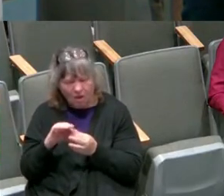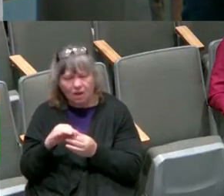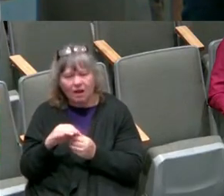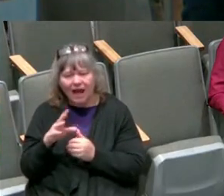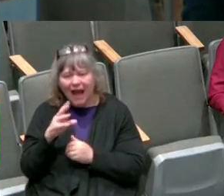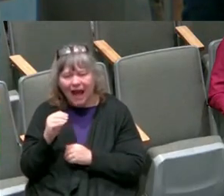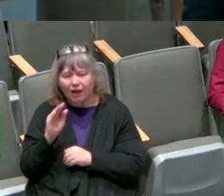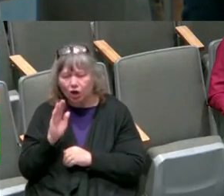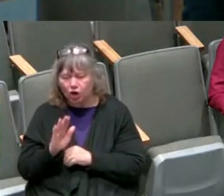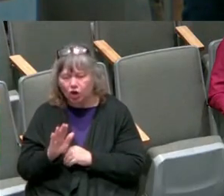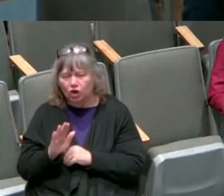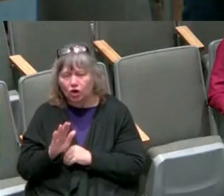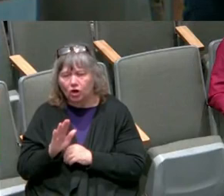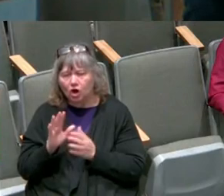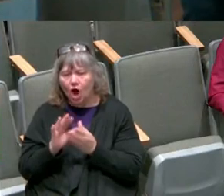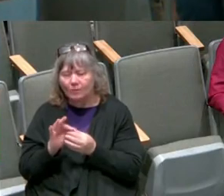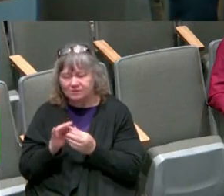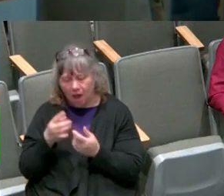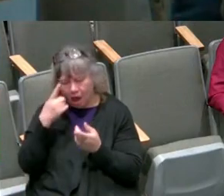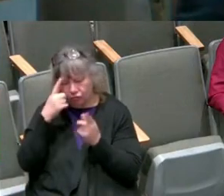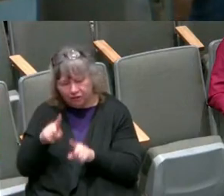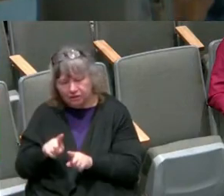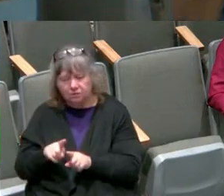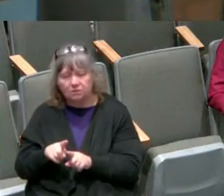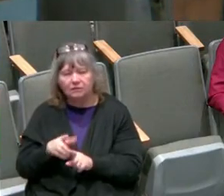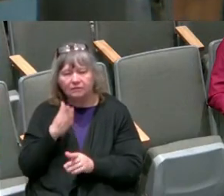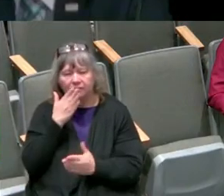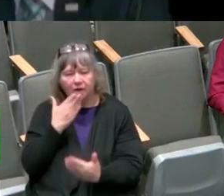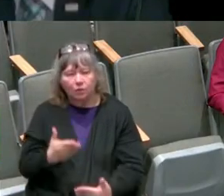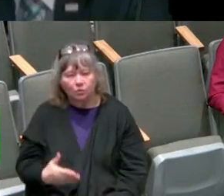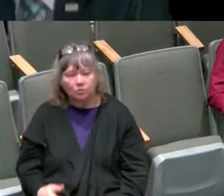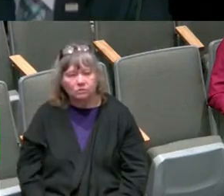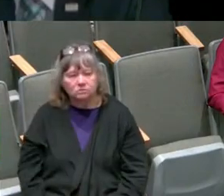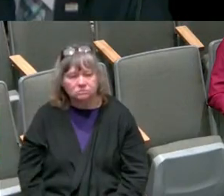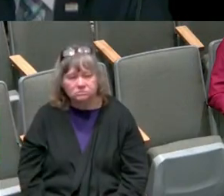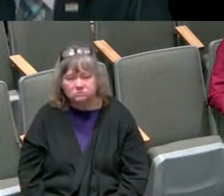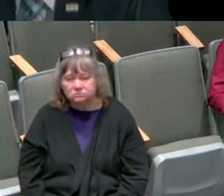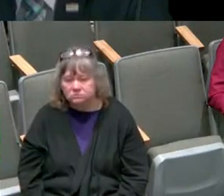in her comments as well thank you